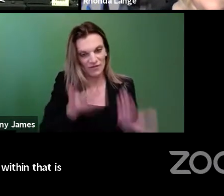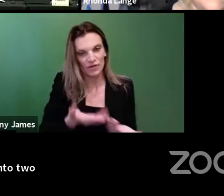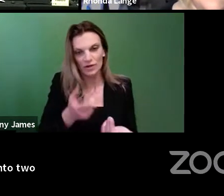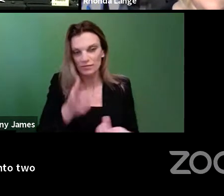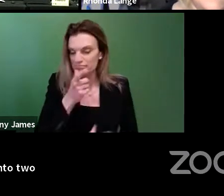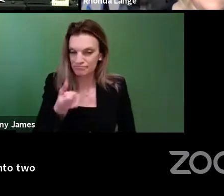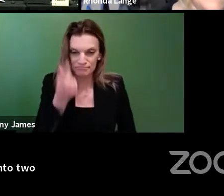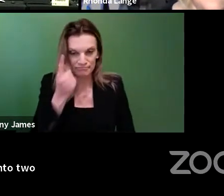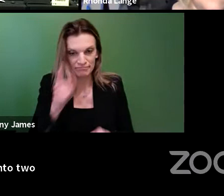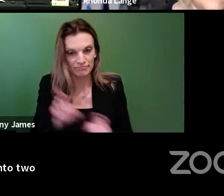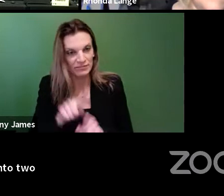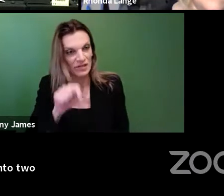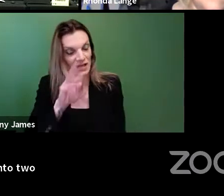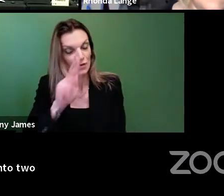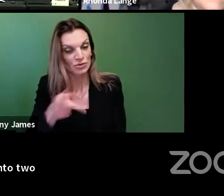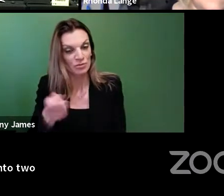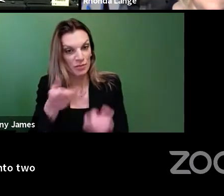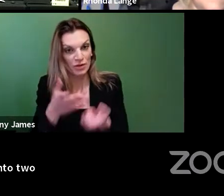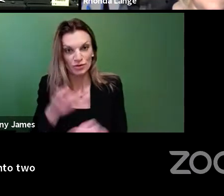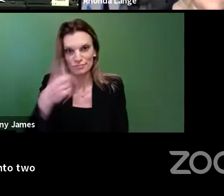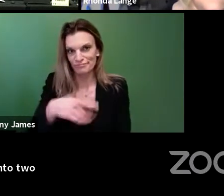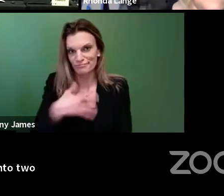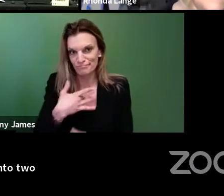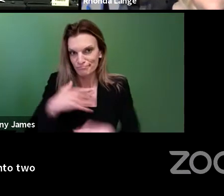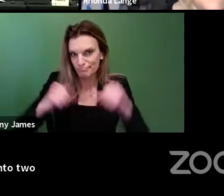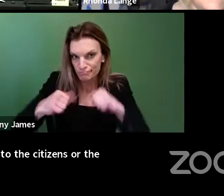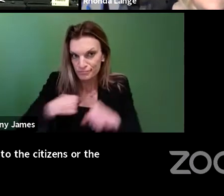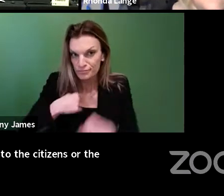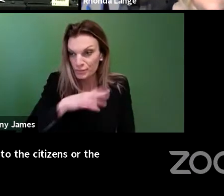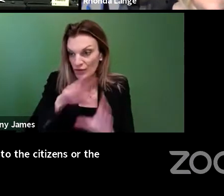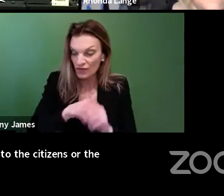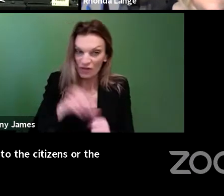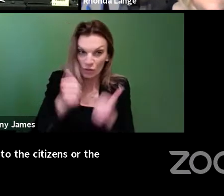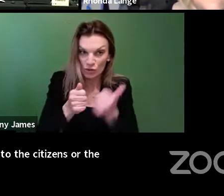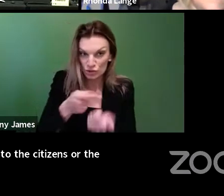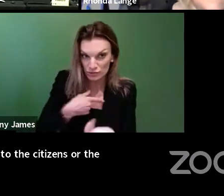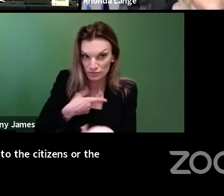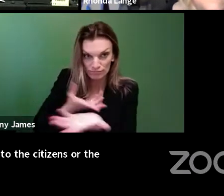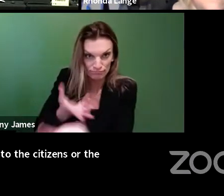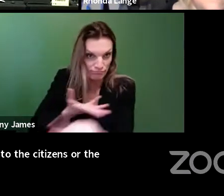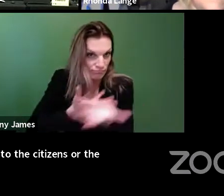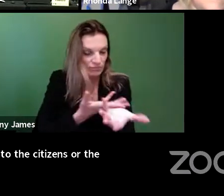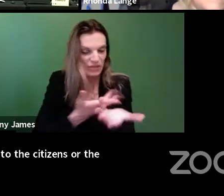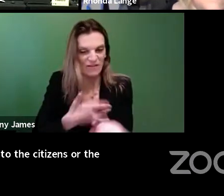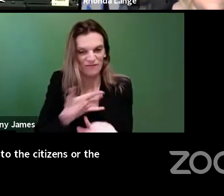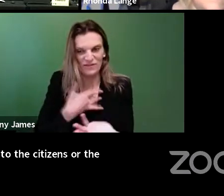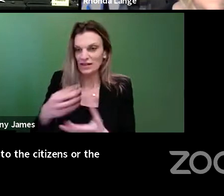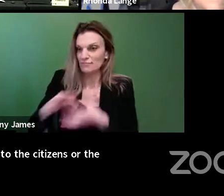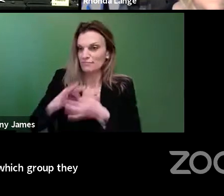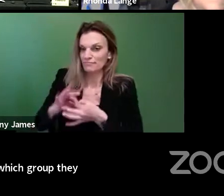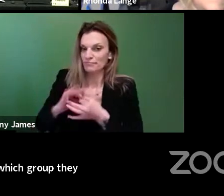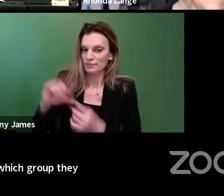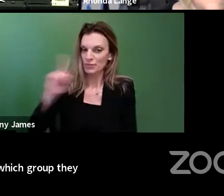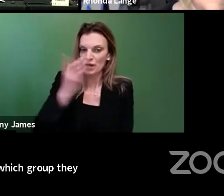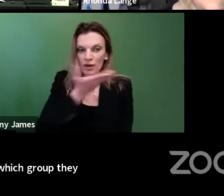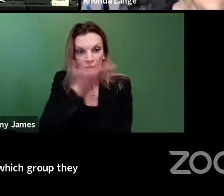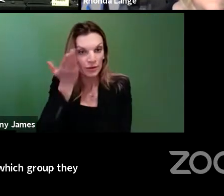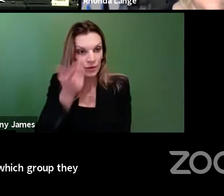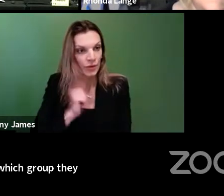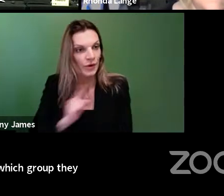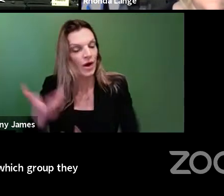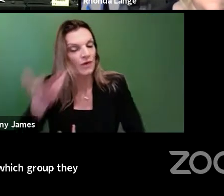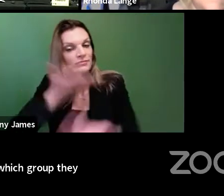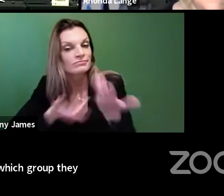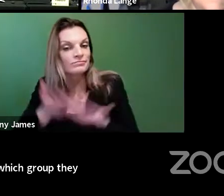manager. People are unsure of which group they belong to, and it thwarts our sense of community and cooperation and our common social